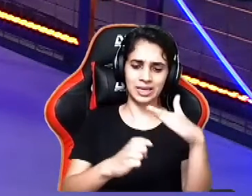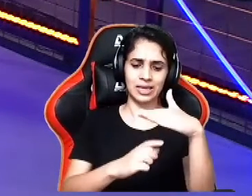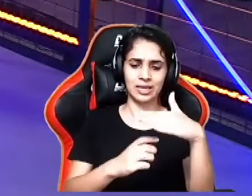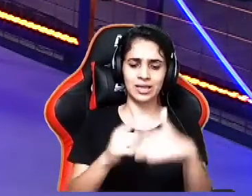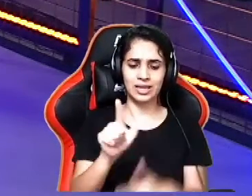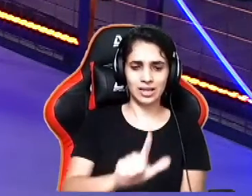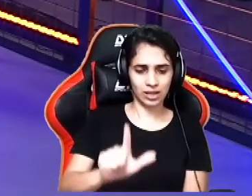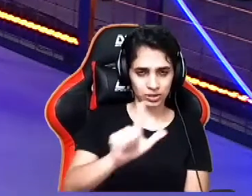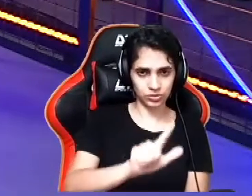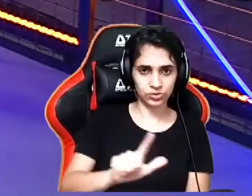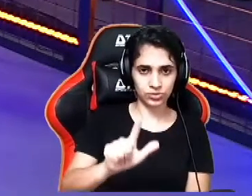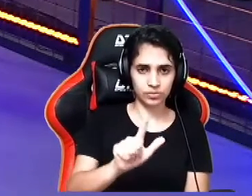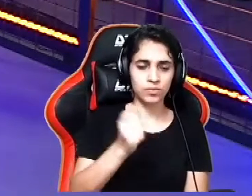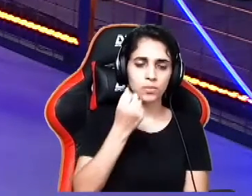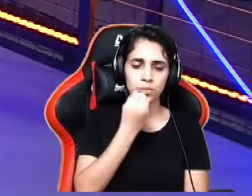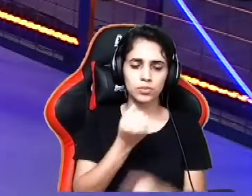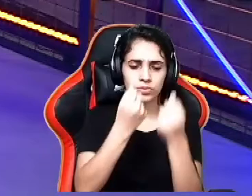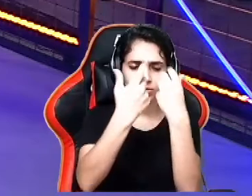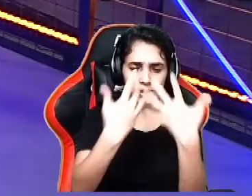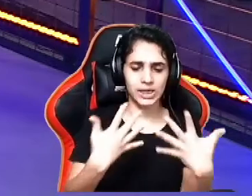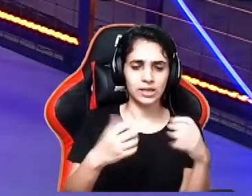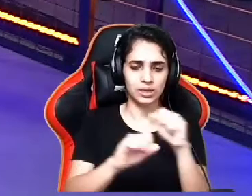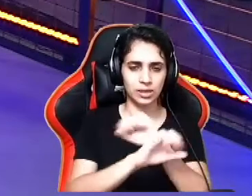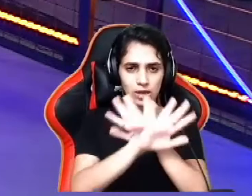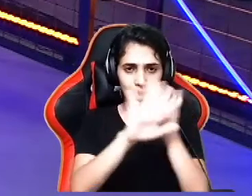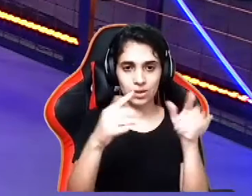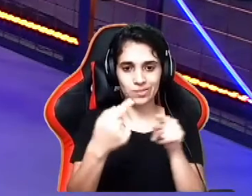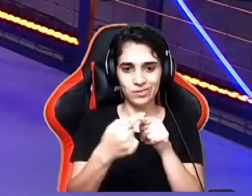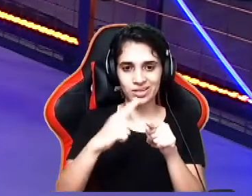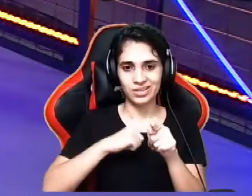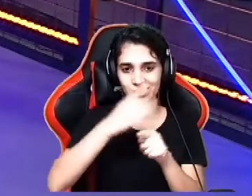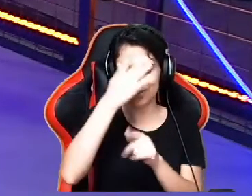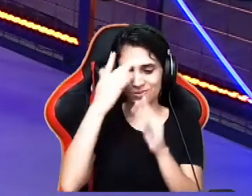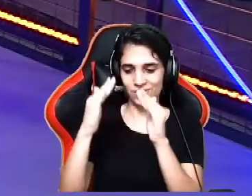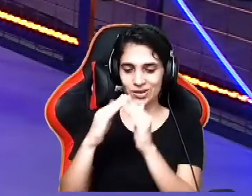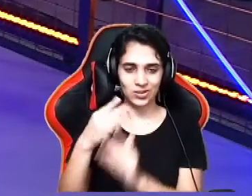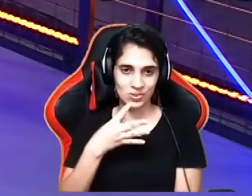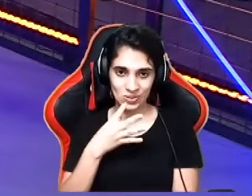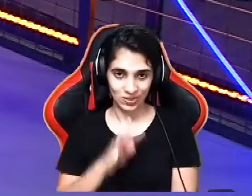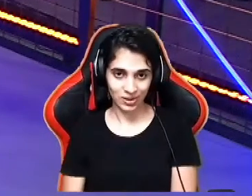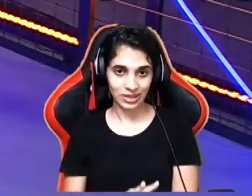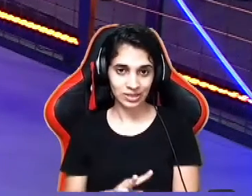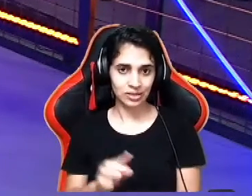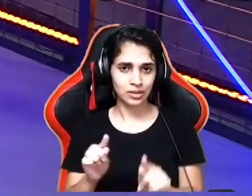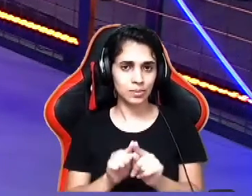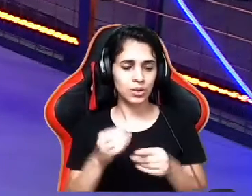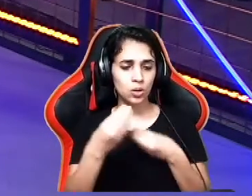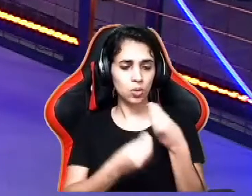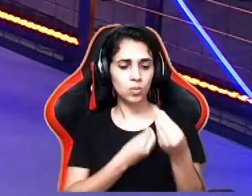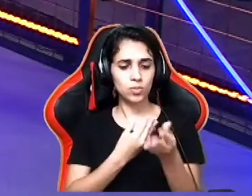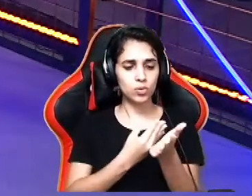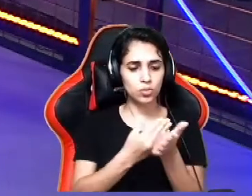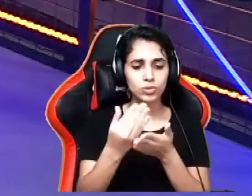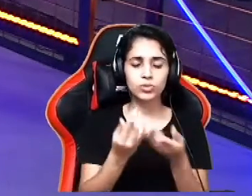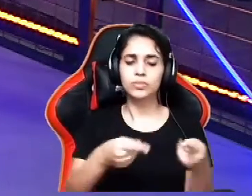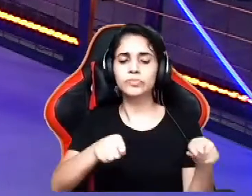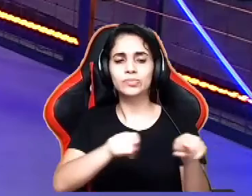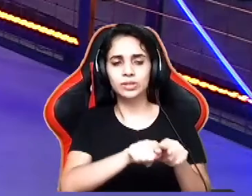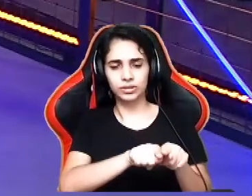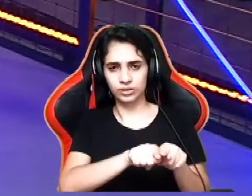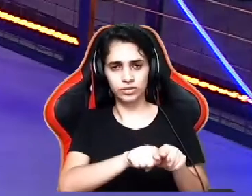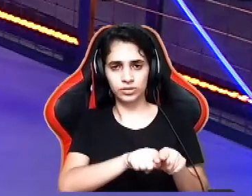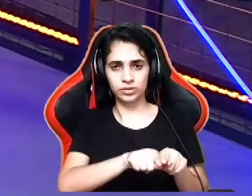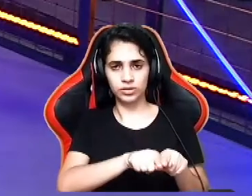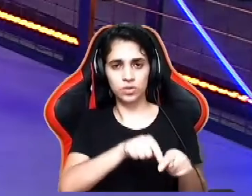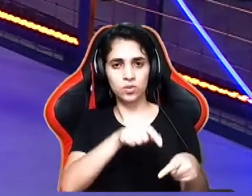know what Loud is, but it's always nice to give people some background to get everybody on the same page, and how this whole